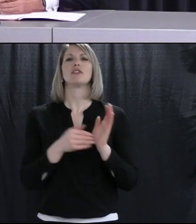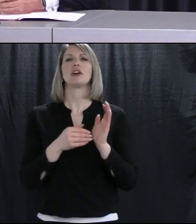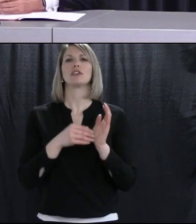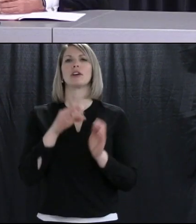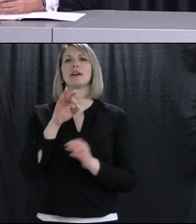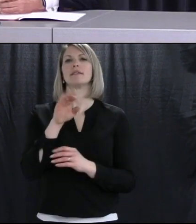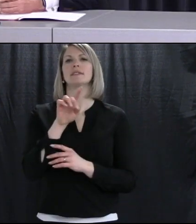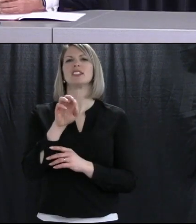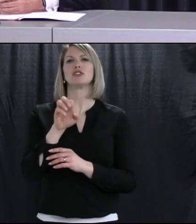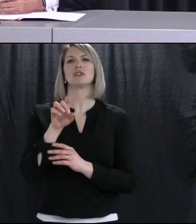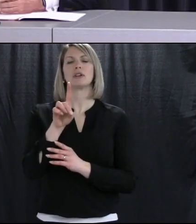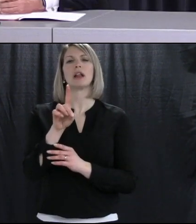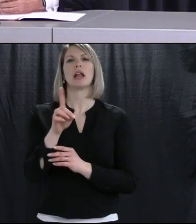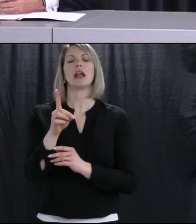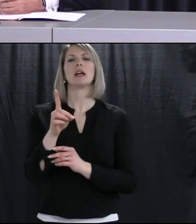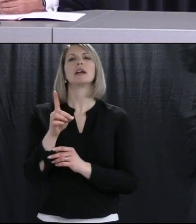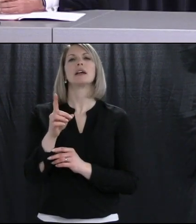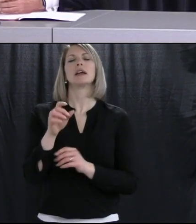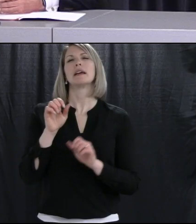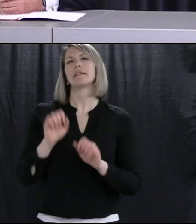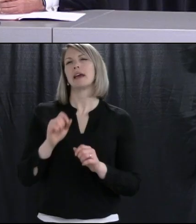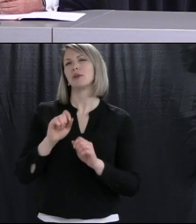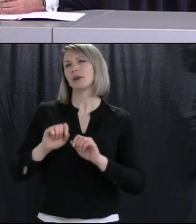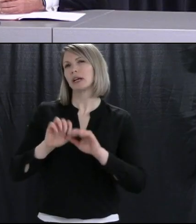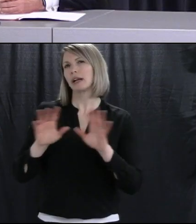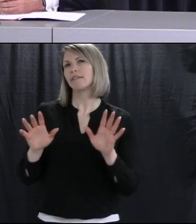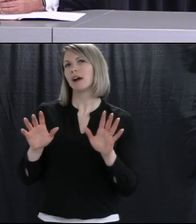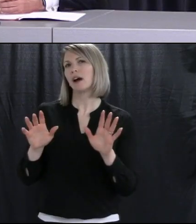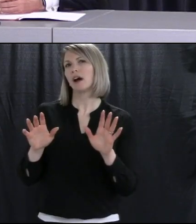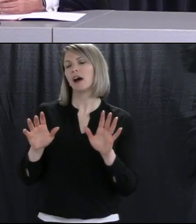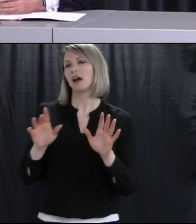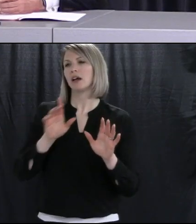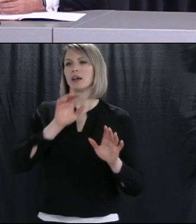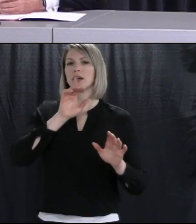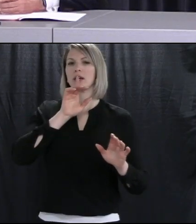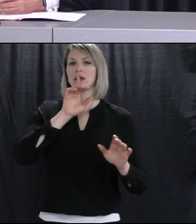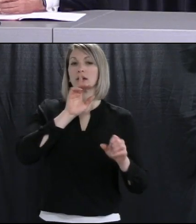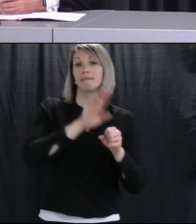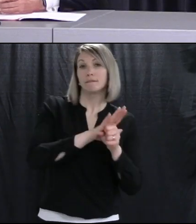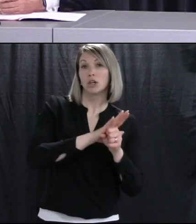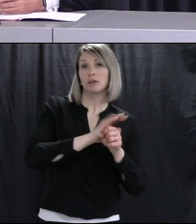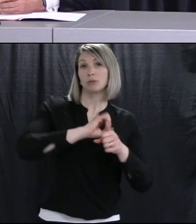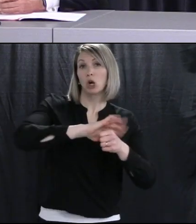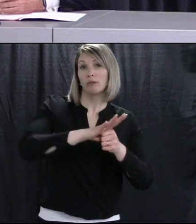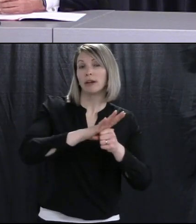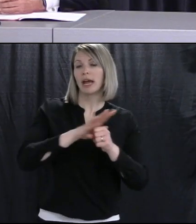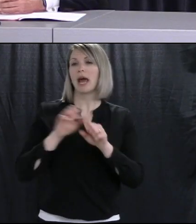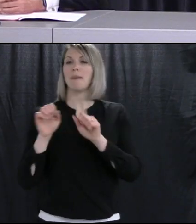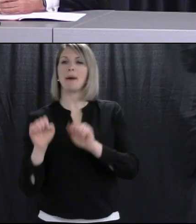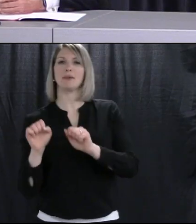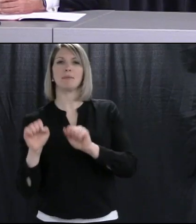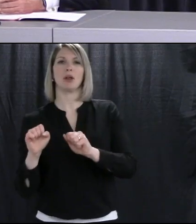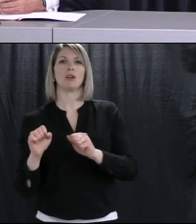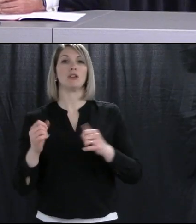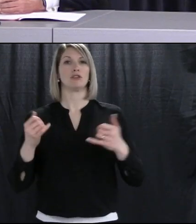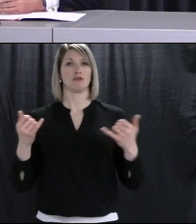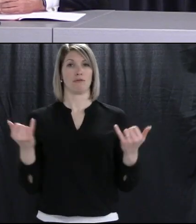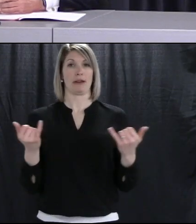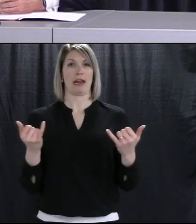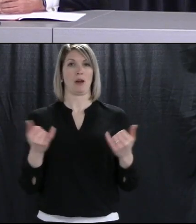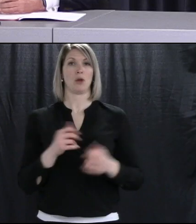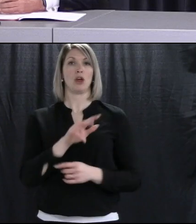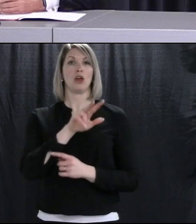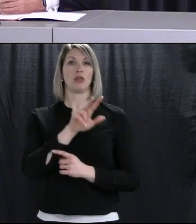precision look. How many are presumed case and confirmed case? So at the moment, we have 3